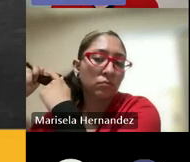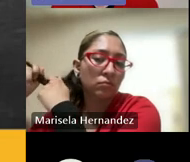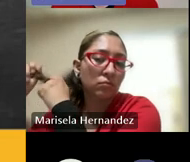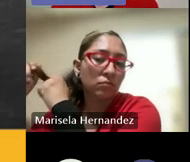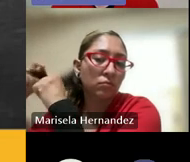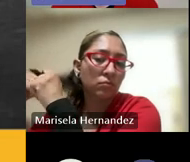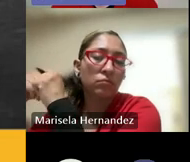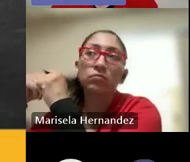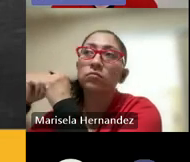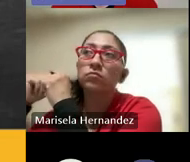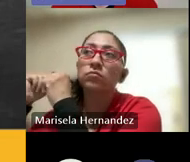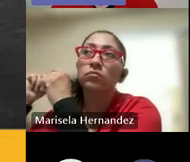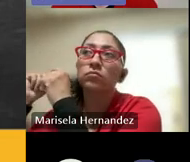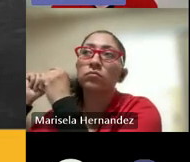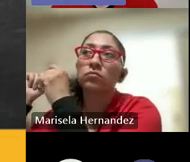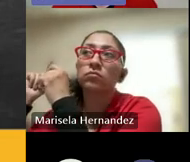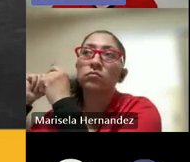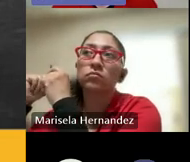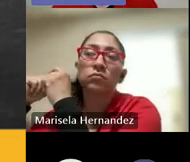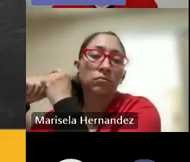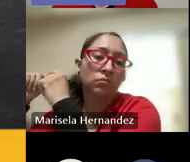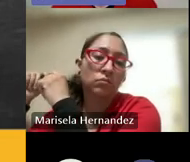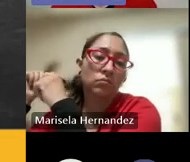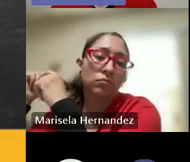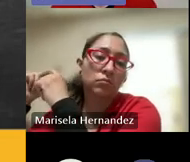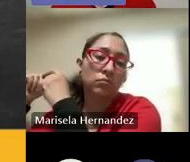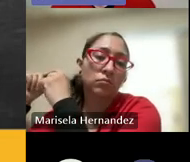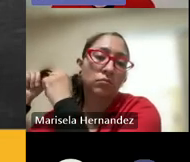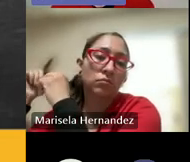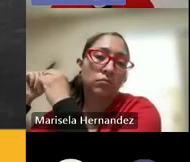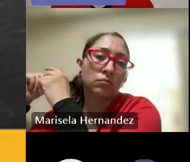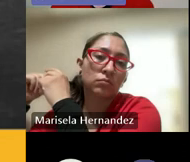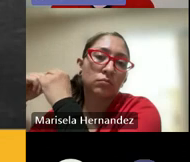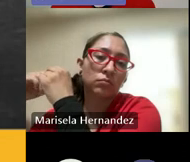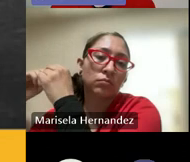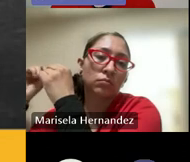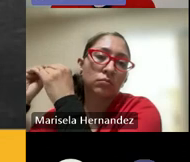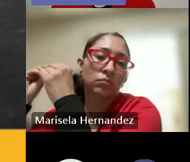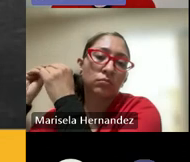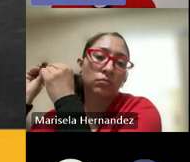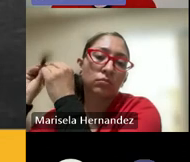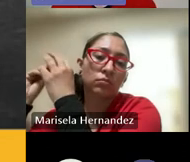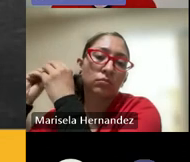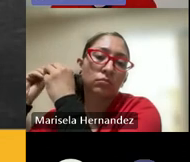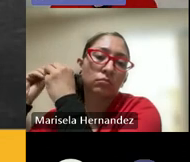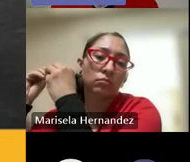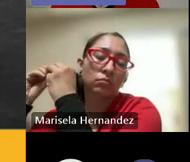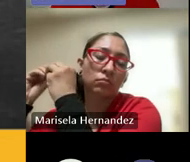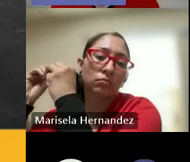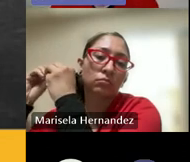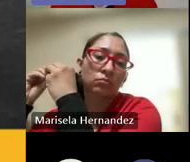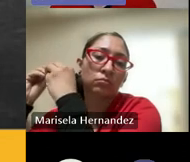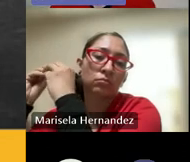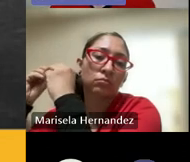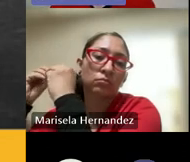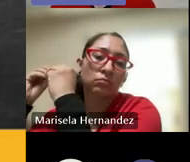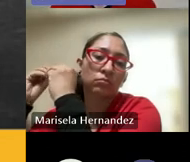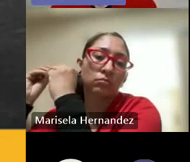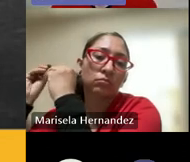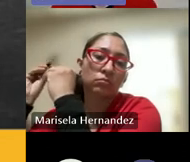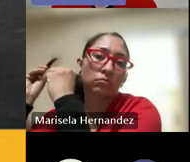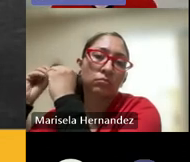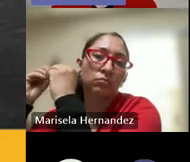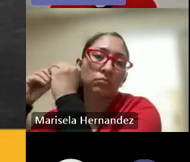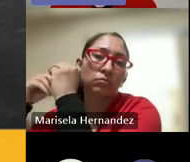But it can be challenging. HAC has done some analysis, pretty significant analysis of